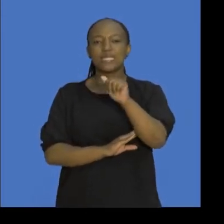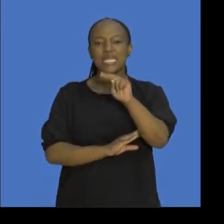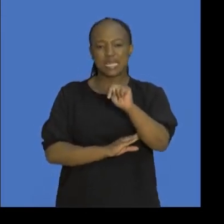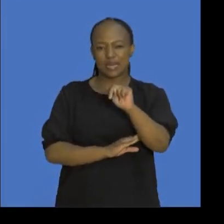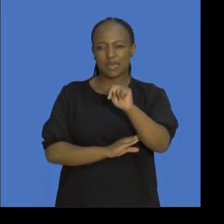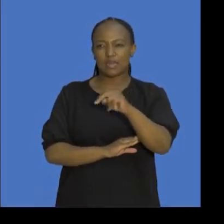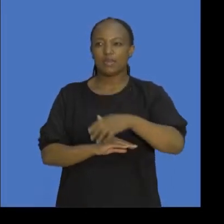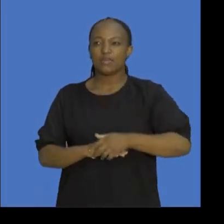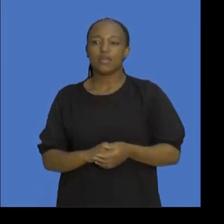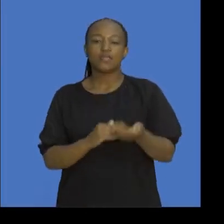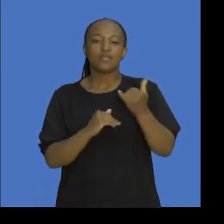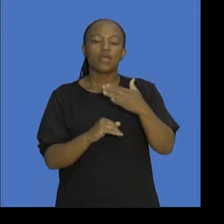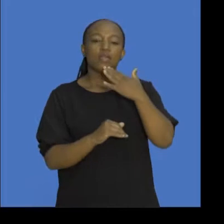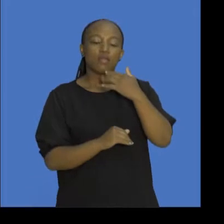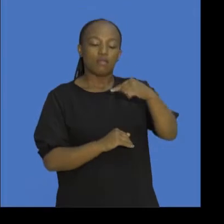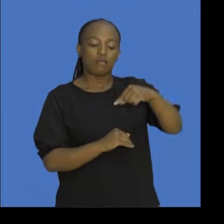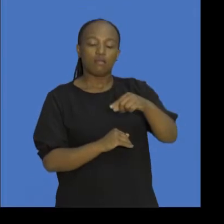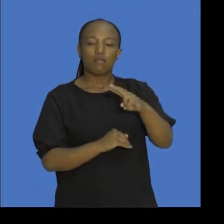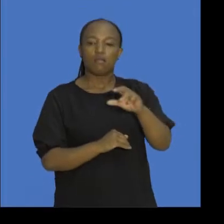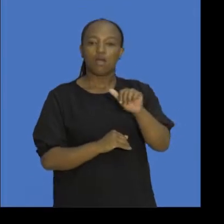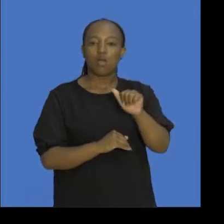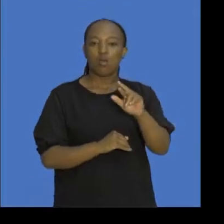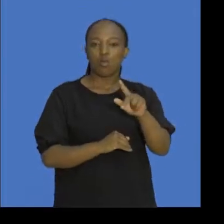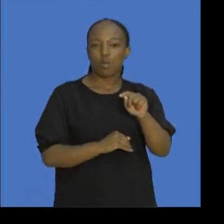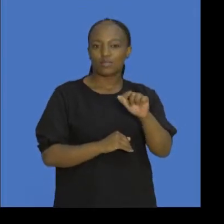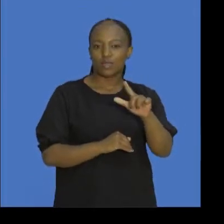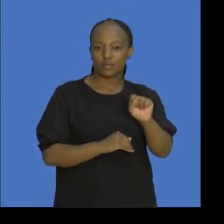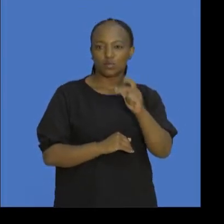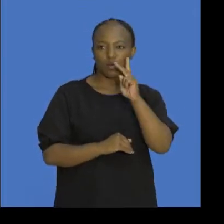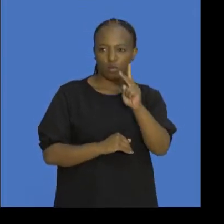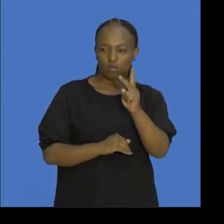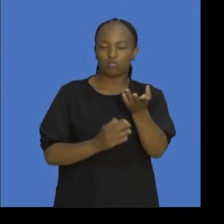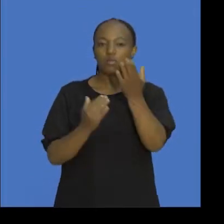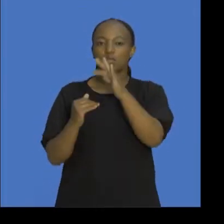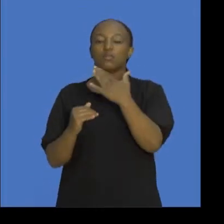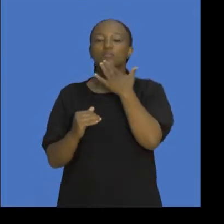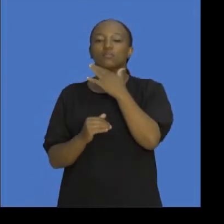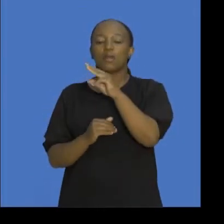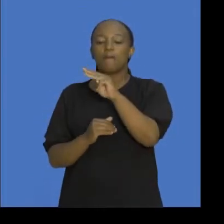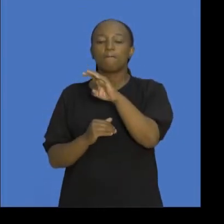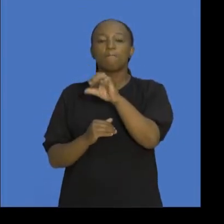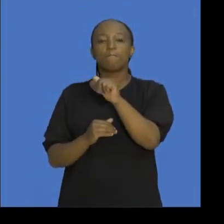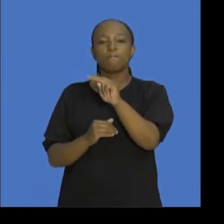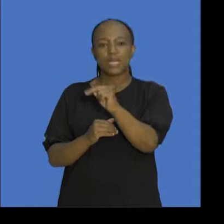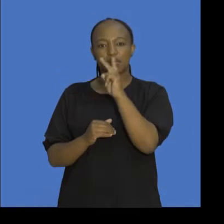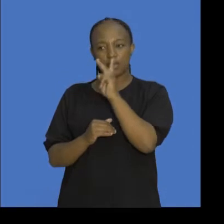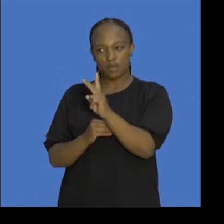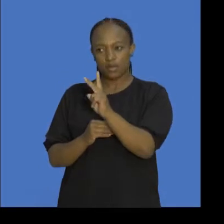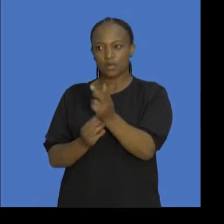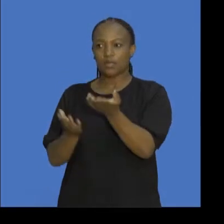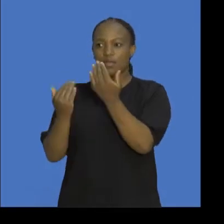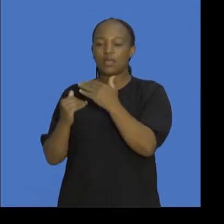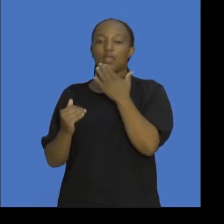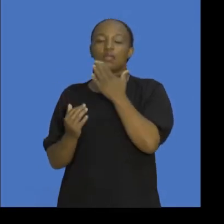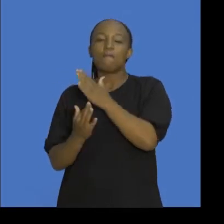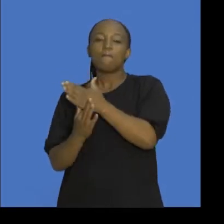quartiles. Okay. Then we'll look at mean. After mean, we'll look at the